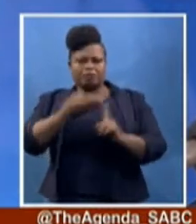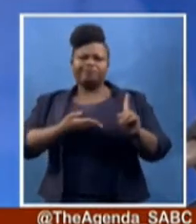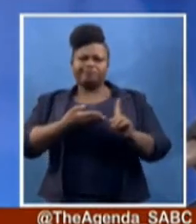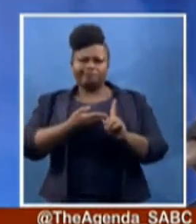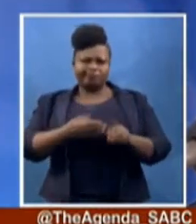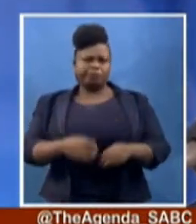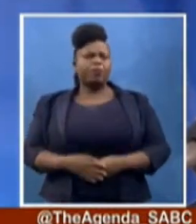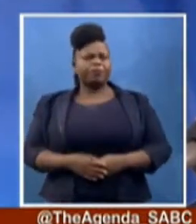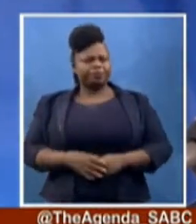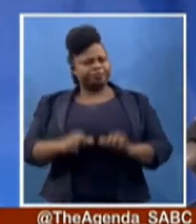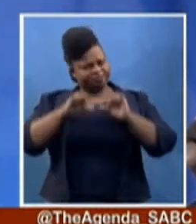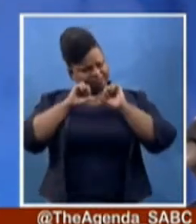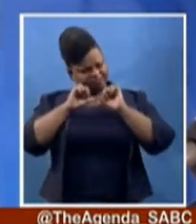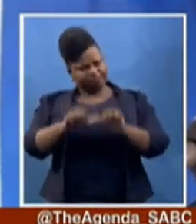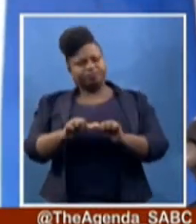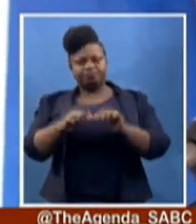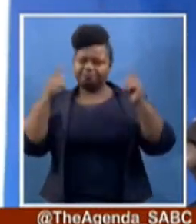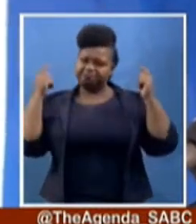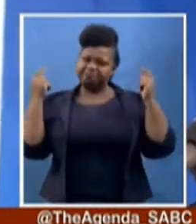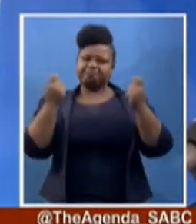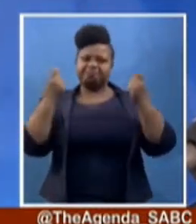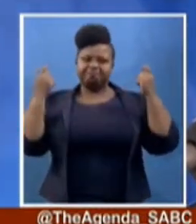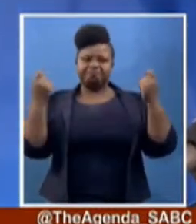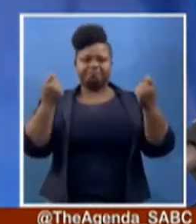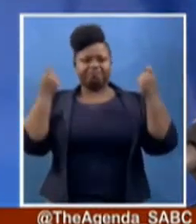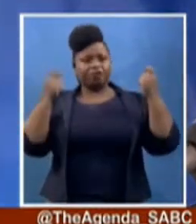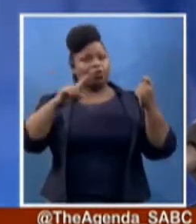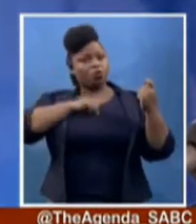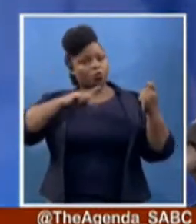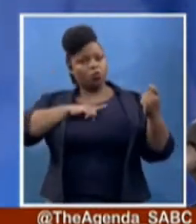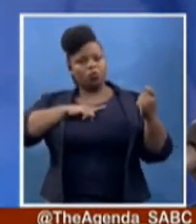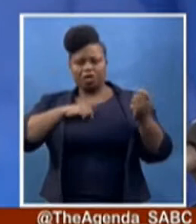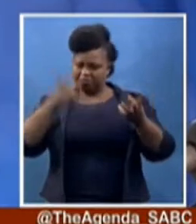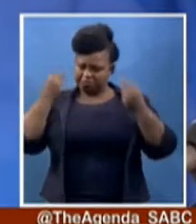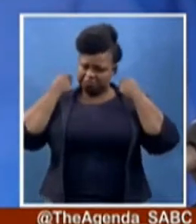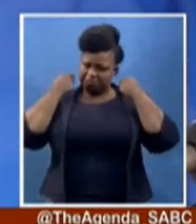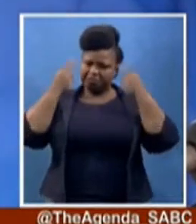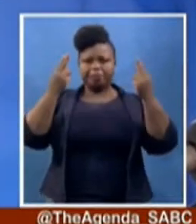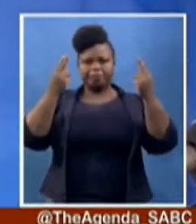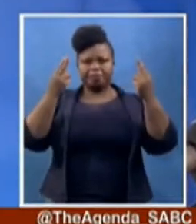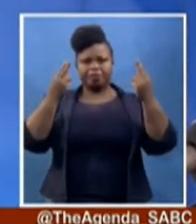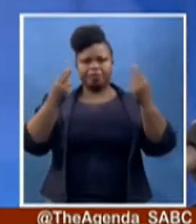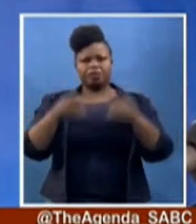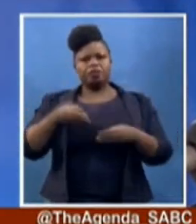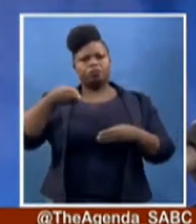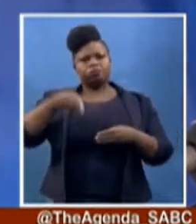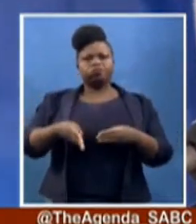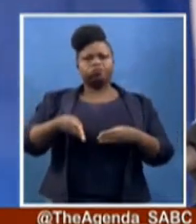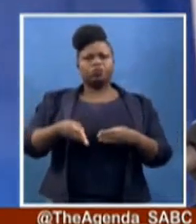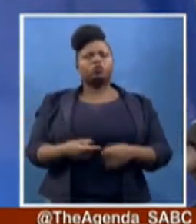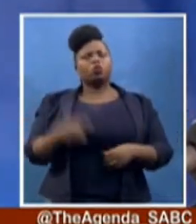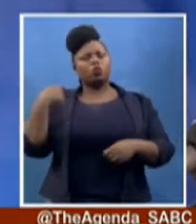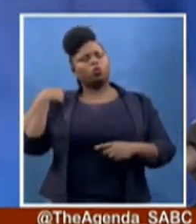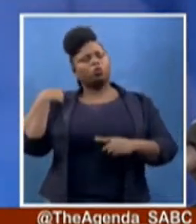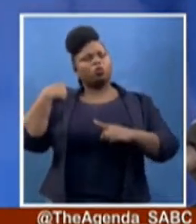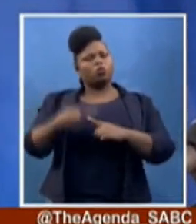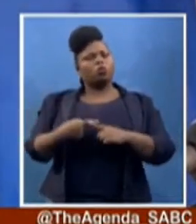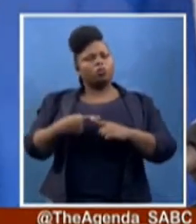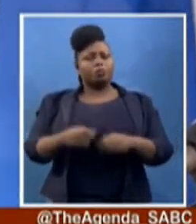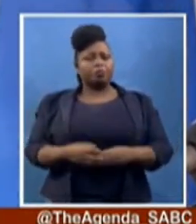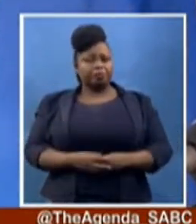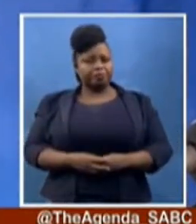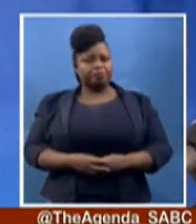celebrated for stamping her footprints in the sands of time. This beautiful service